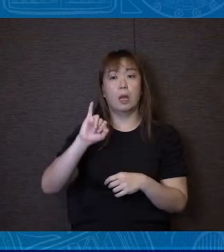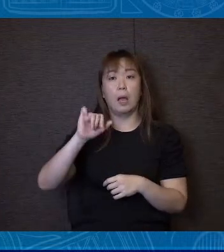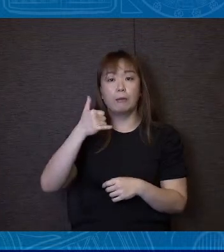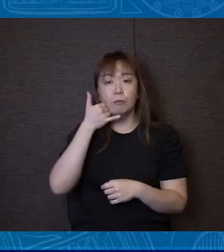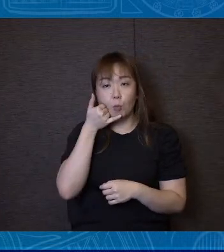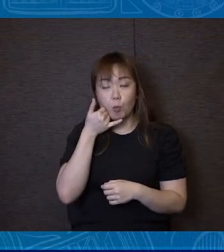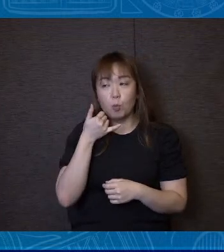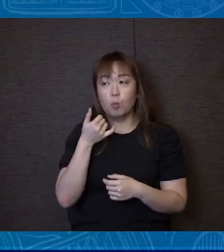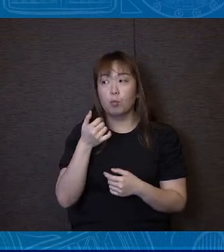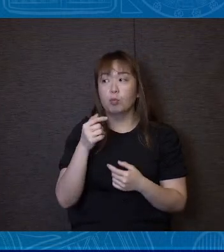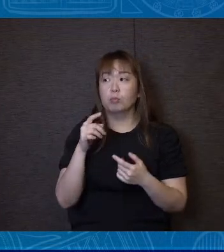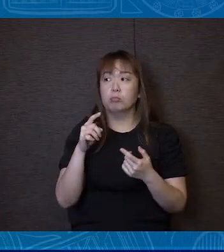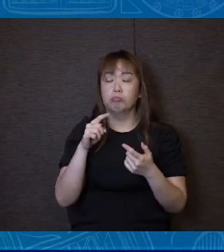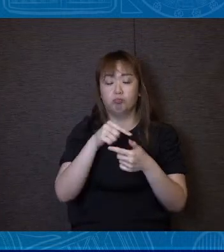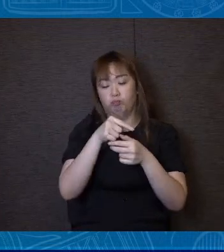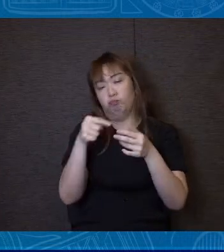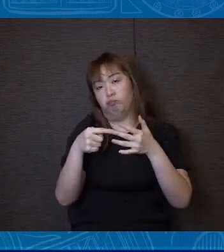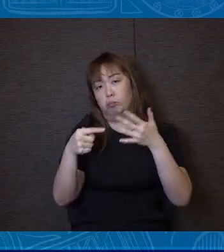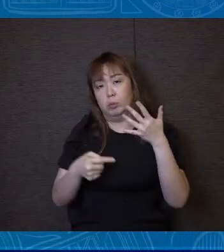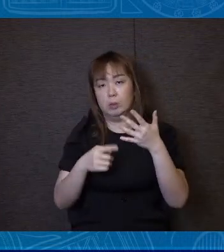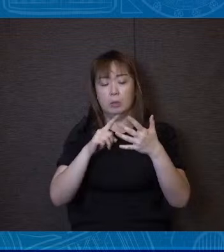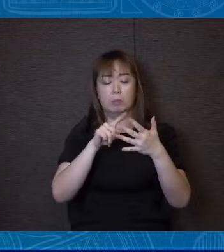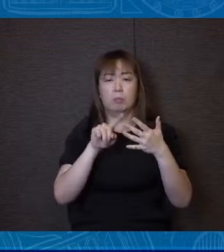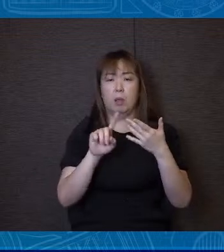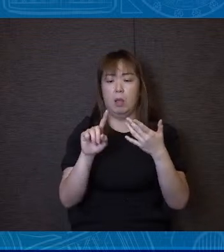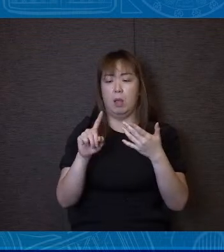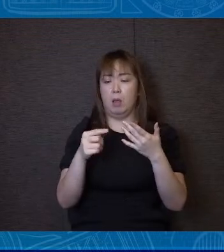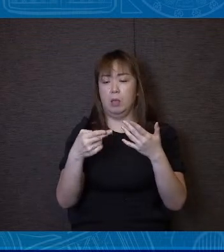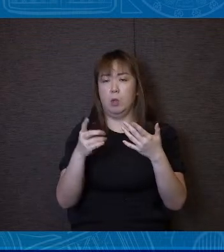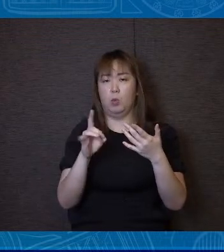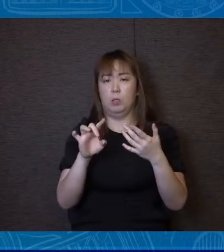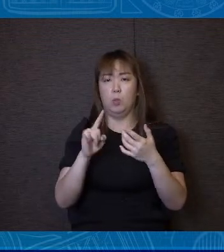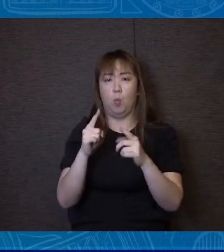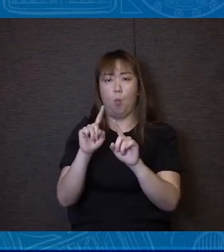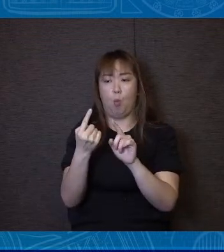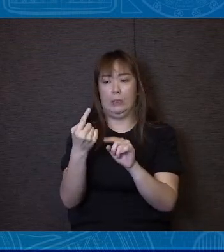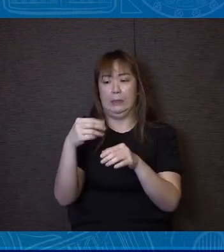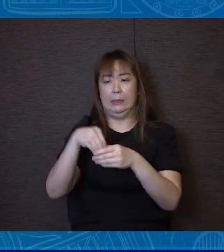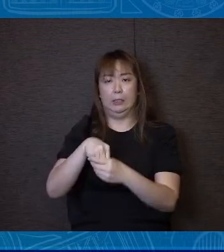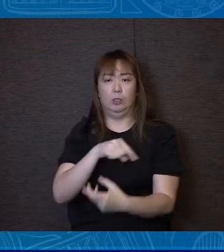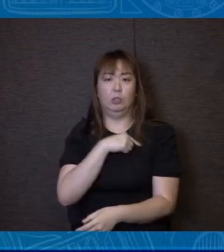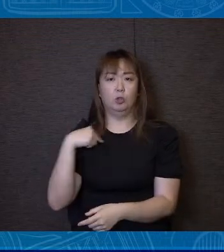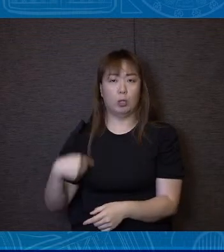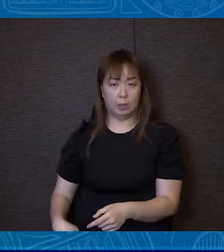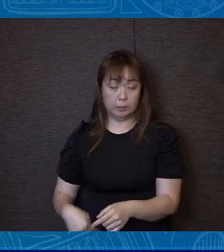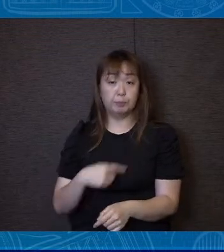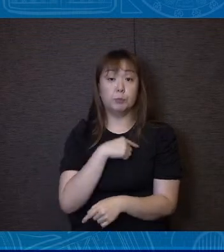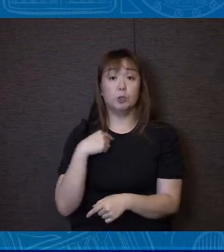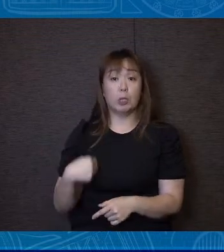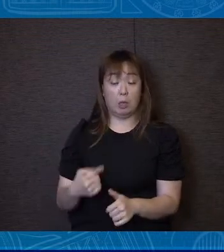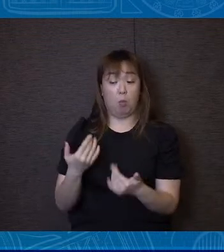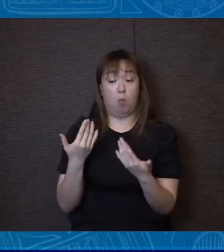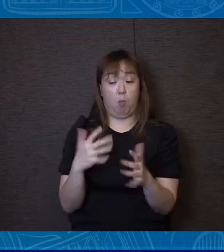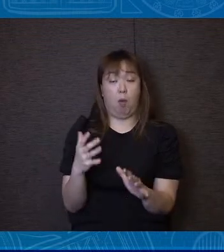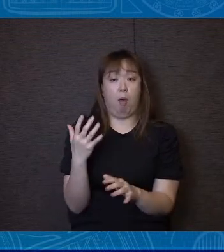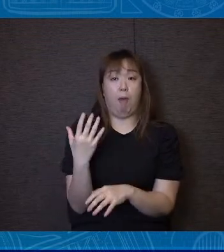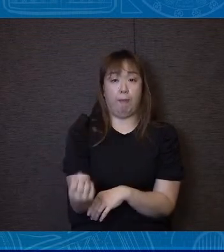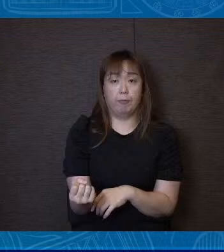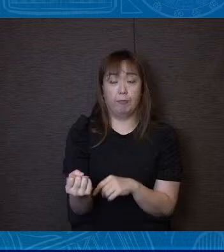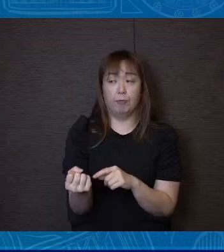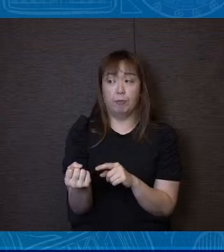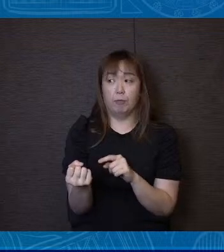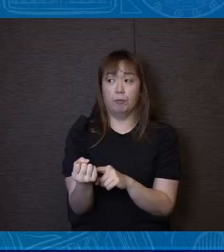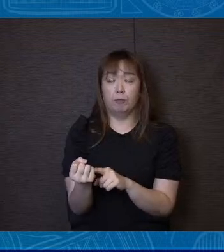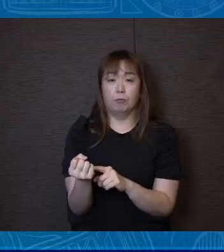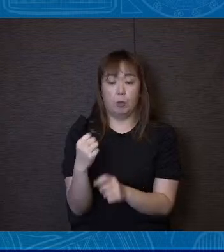Xiaomi as well, but they are only limited to China, that are already available, and the ones that are working